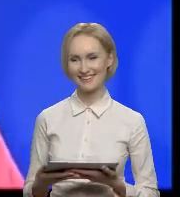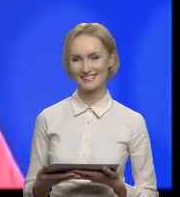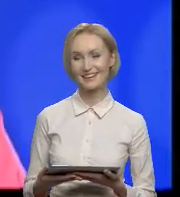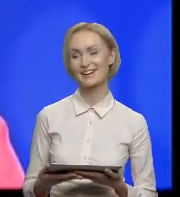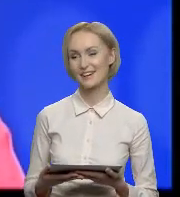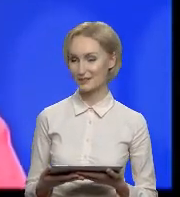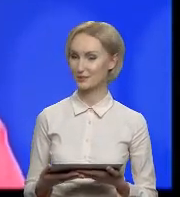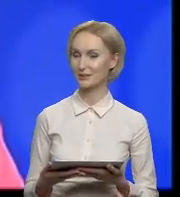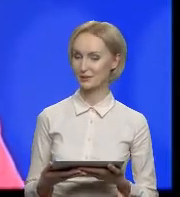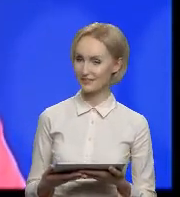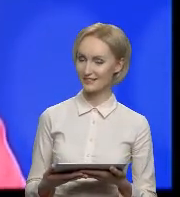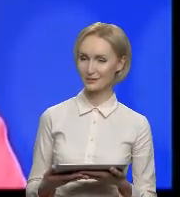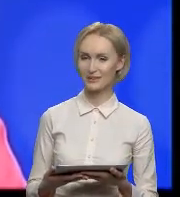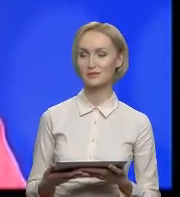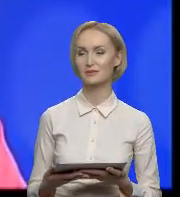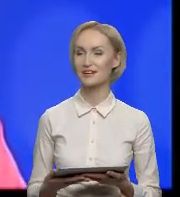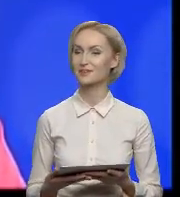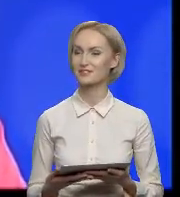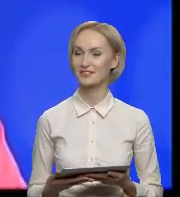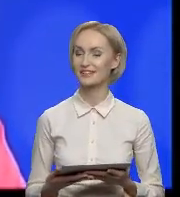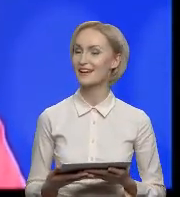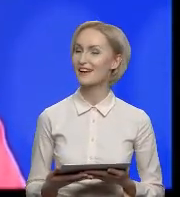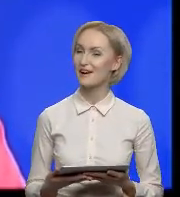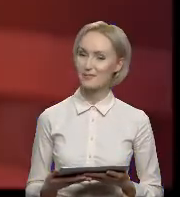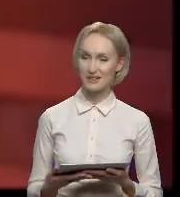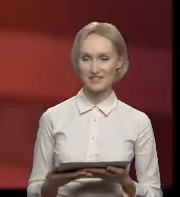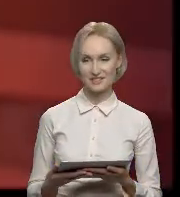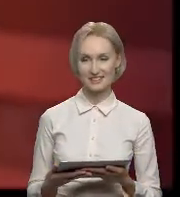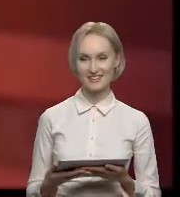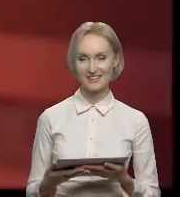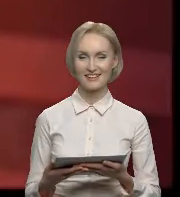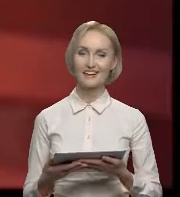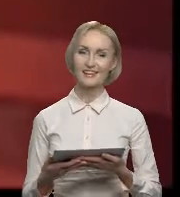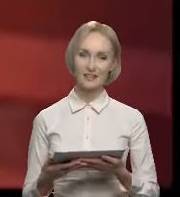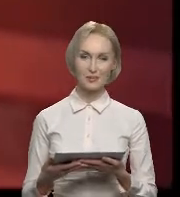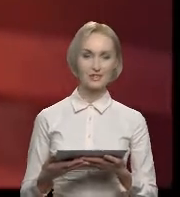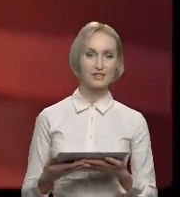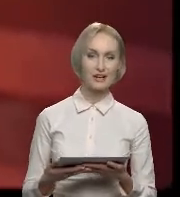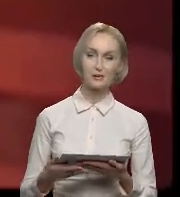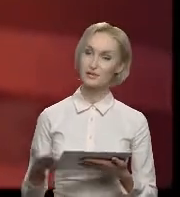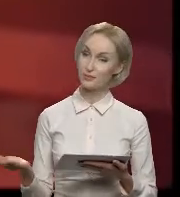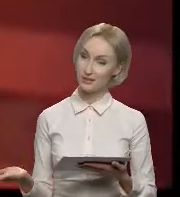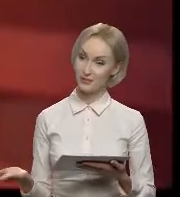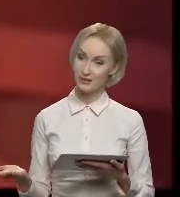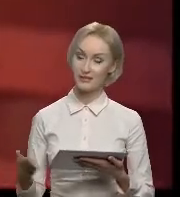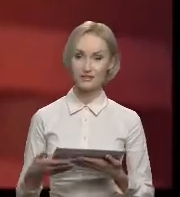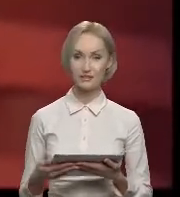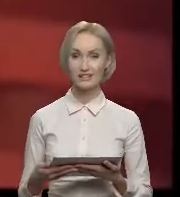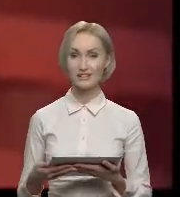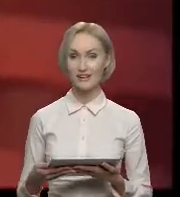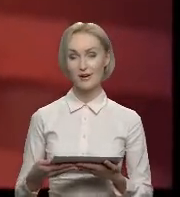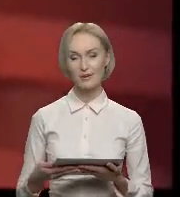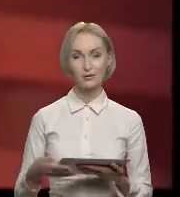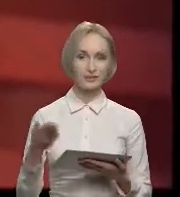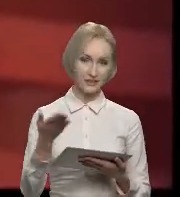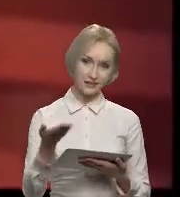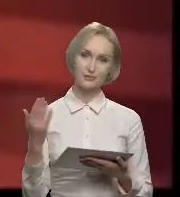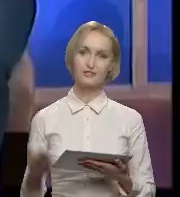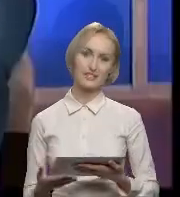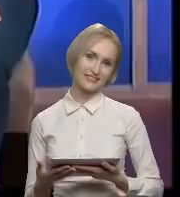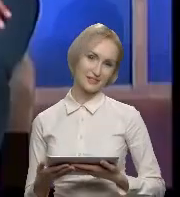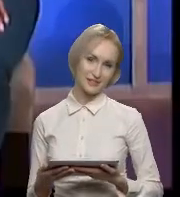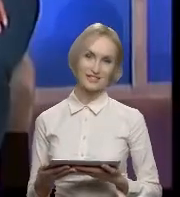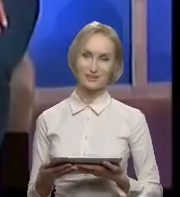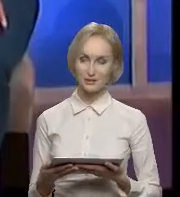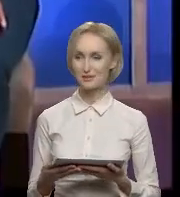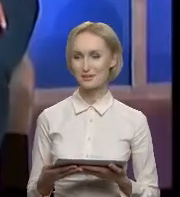because your mom threw you out. Yeah, his mom and my mom don't like neither one of us. So as I understand it, you were living with your